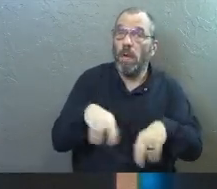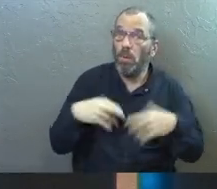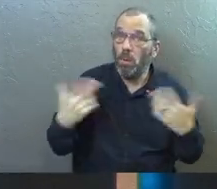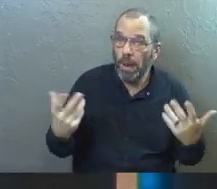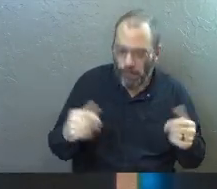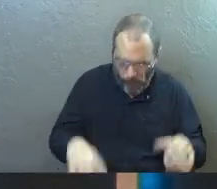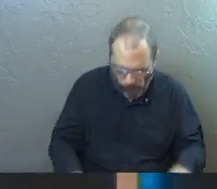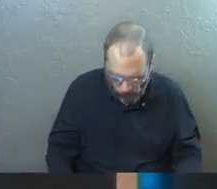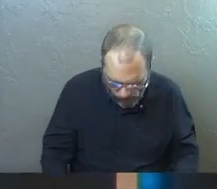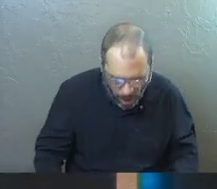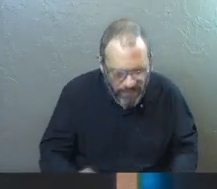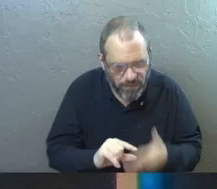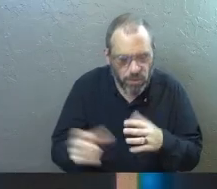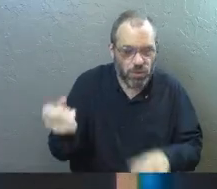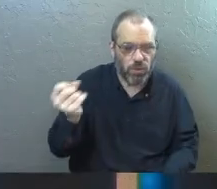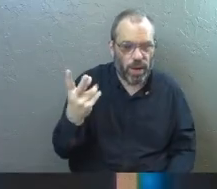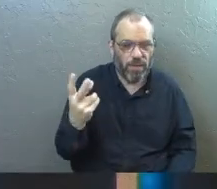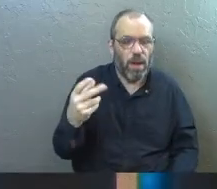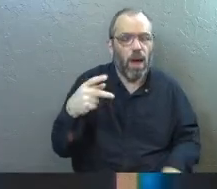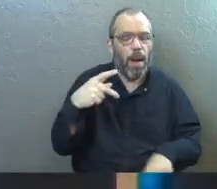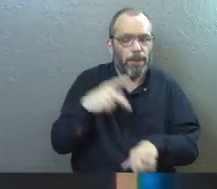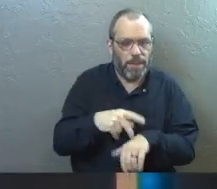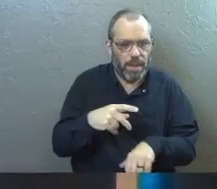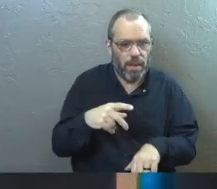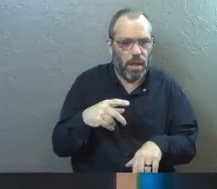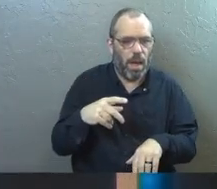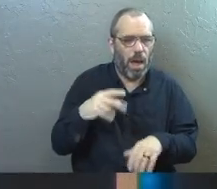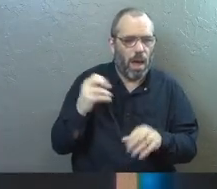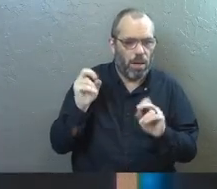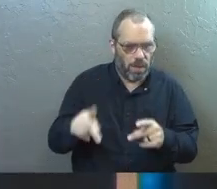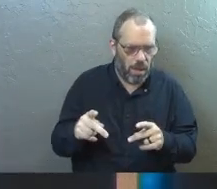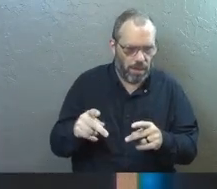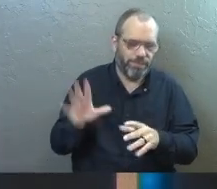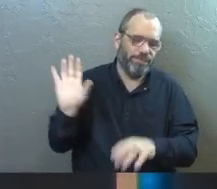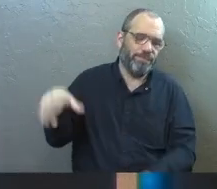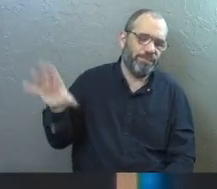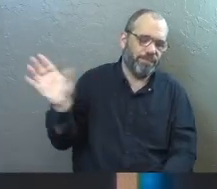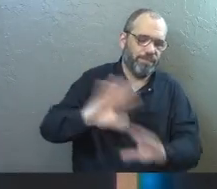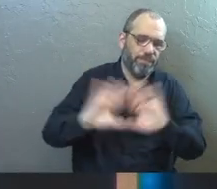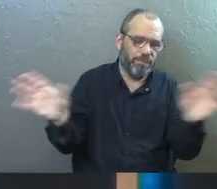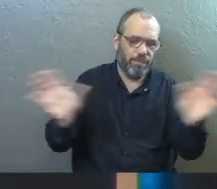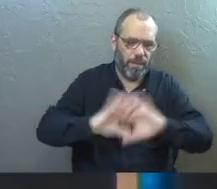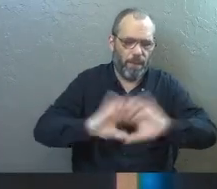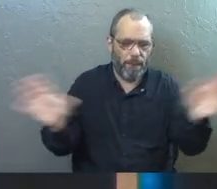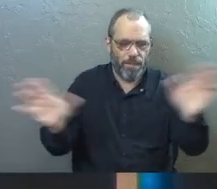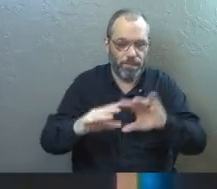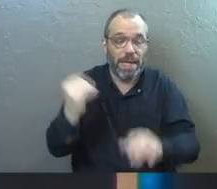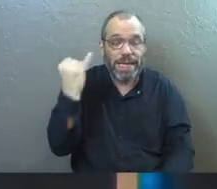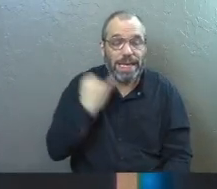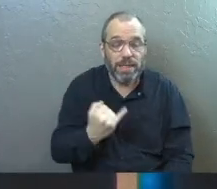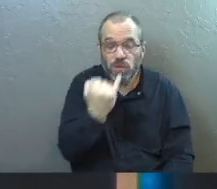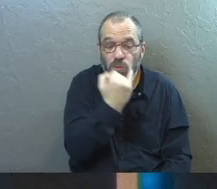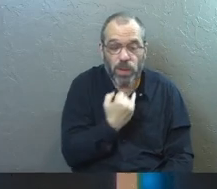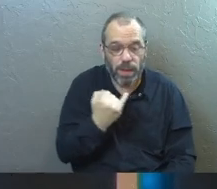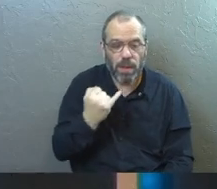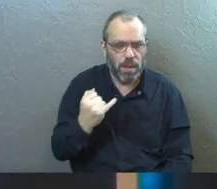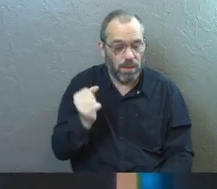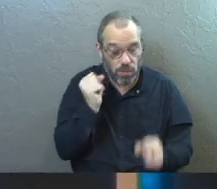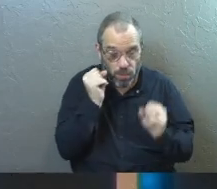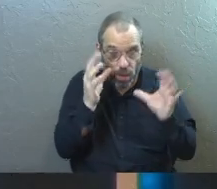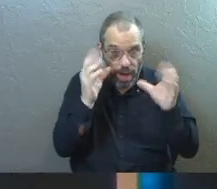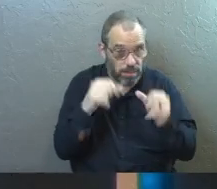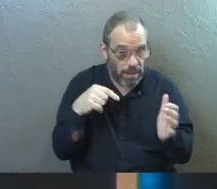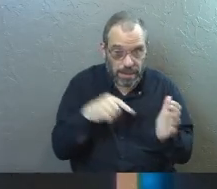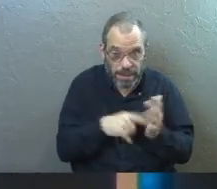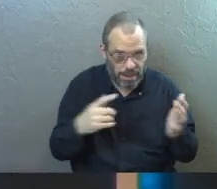them. Verse 12, Peter saw his opportunity and addressed the crowd. People of Israel, he said, what is so